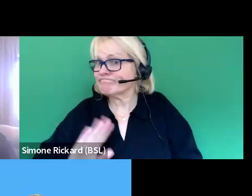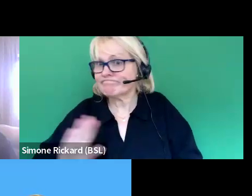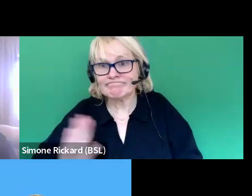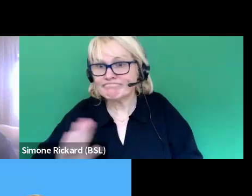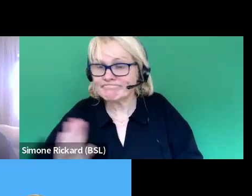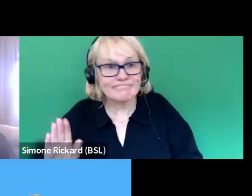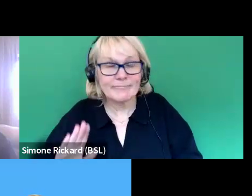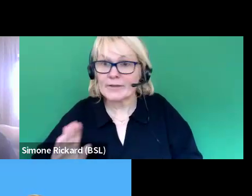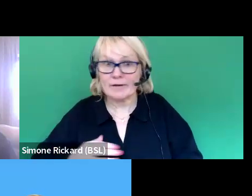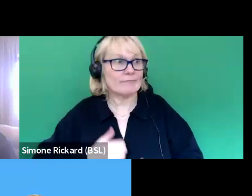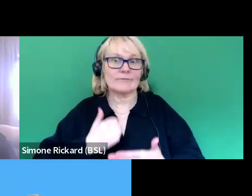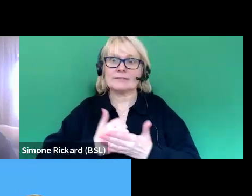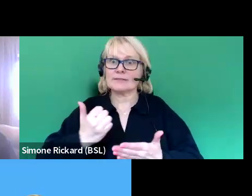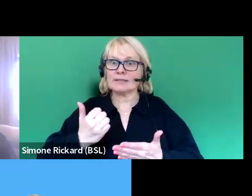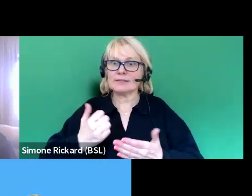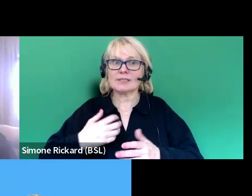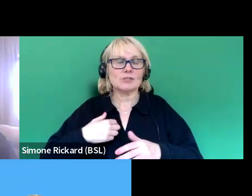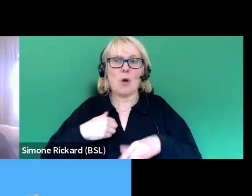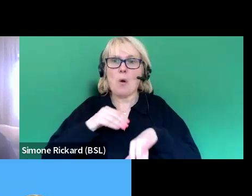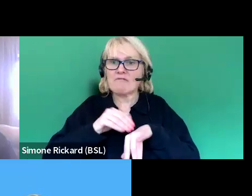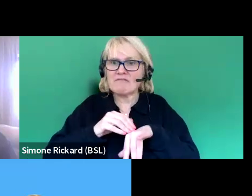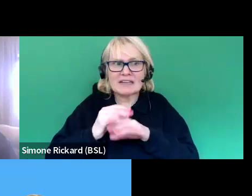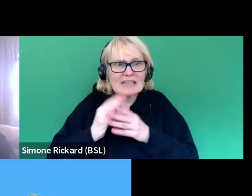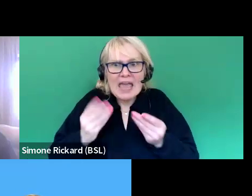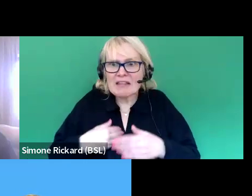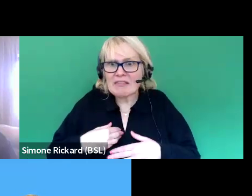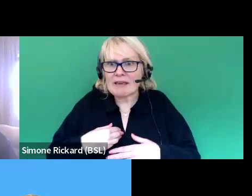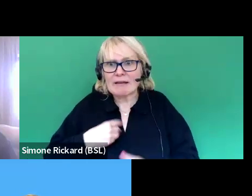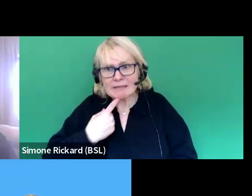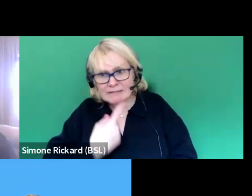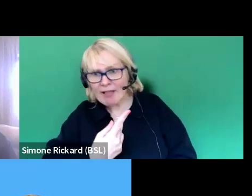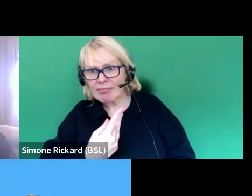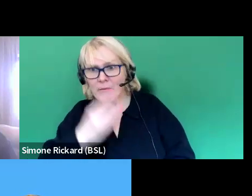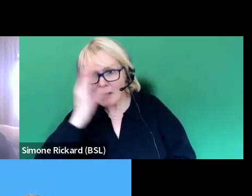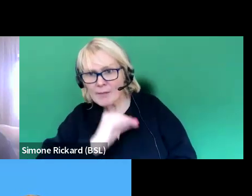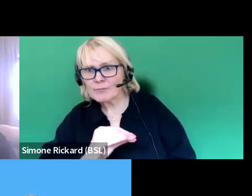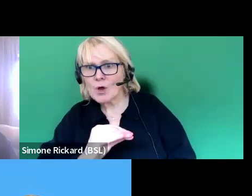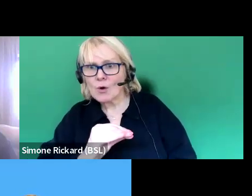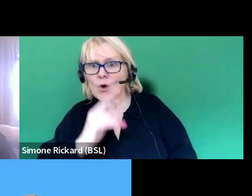brilliant. So if you are affected by anything, make sure you say it because you can get support for it.